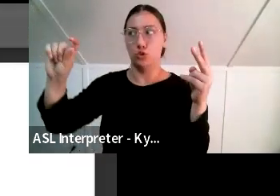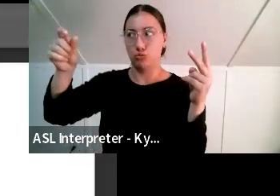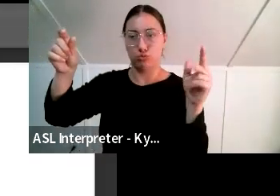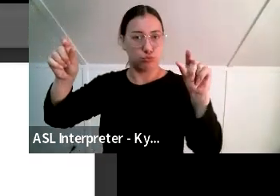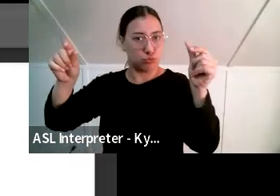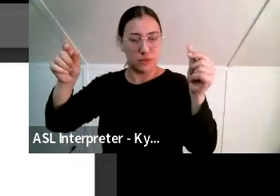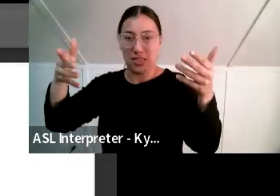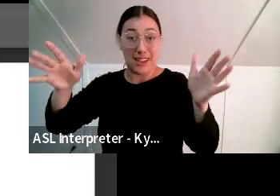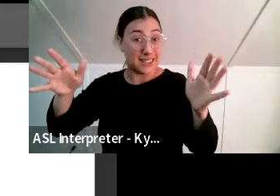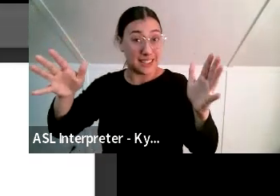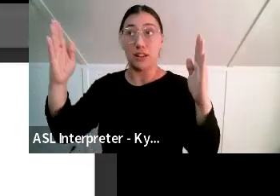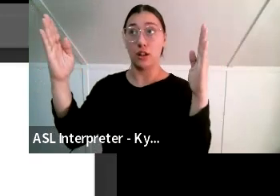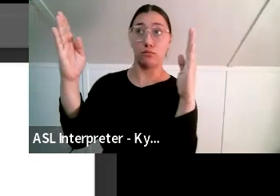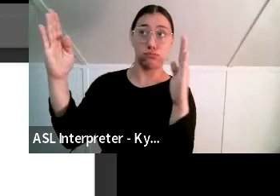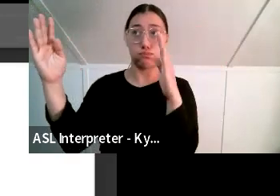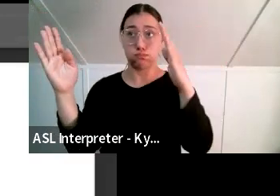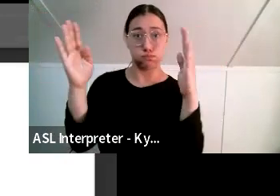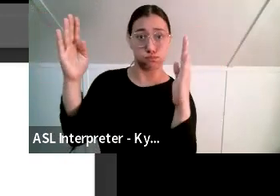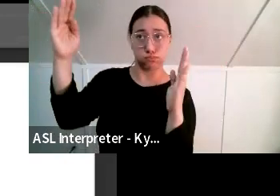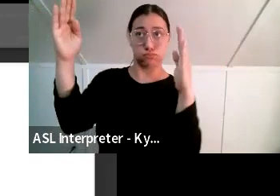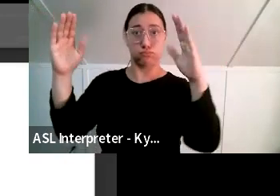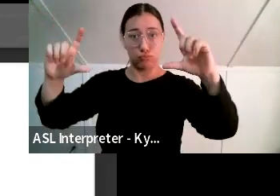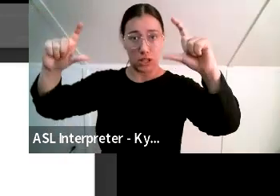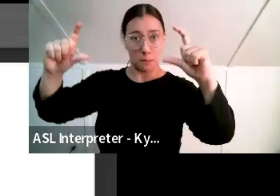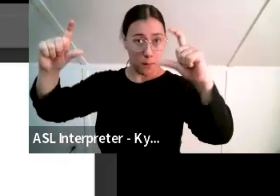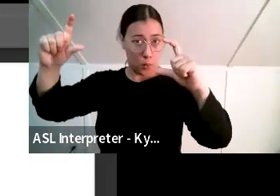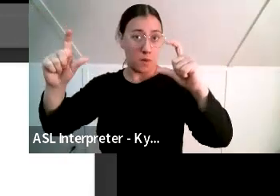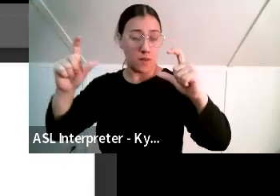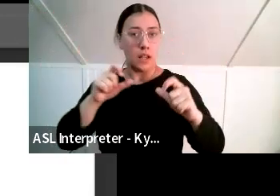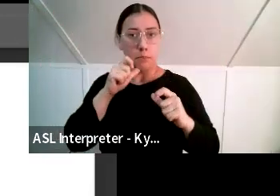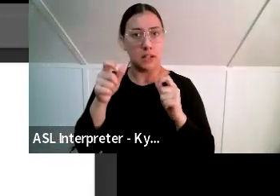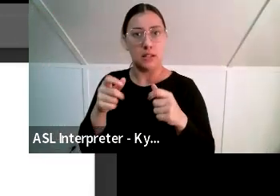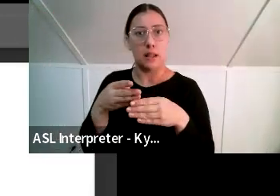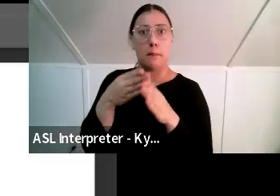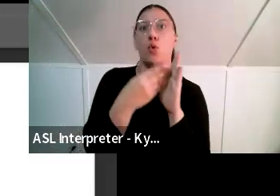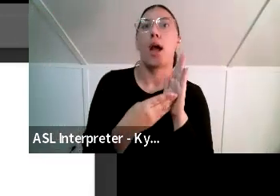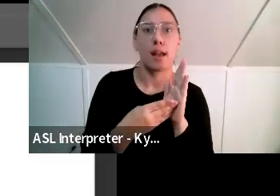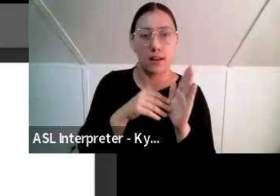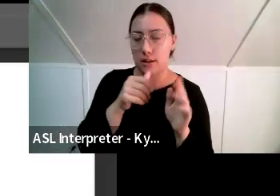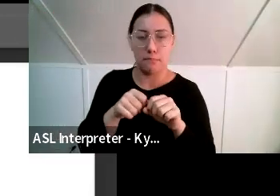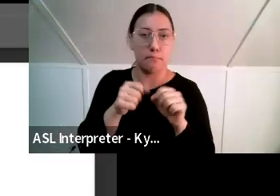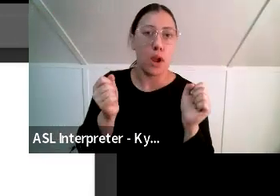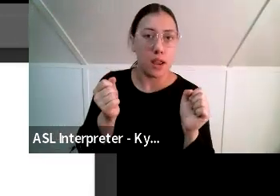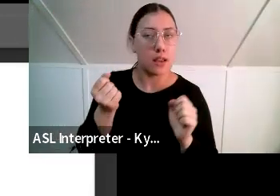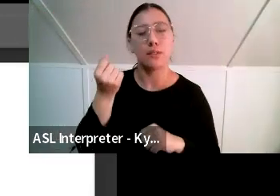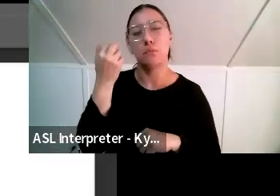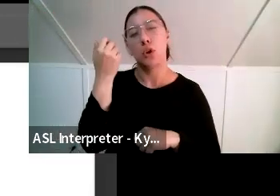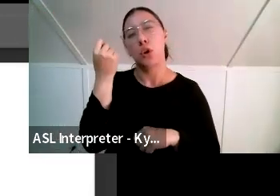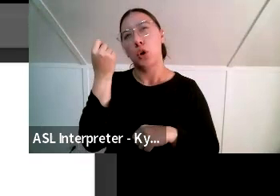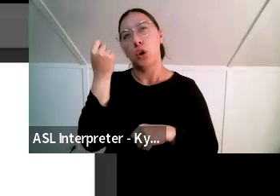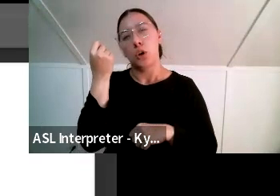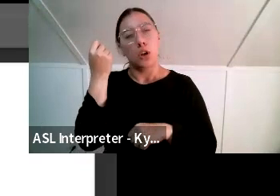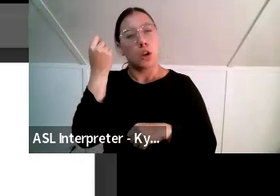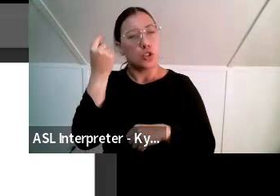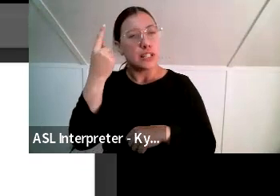without cracking. And I learned that from a Mennonite carpenter in Ohio who,